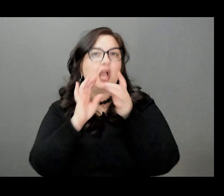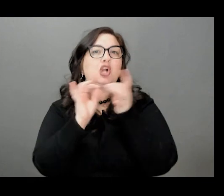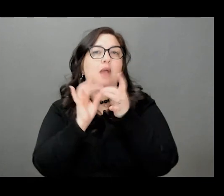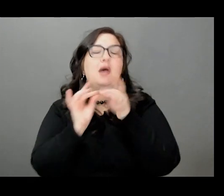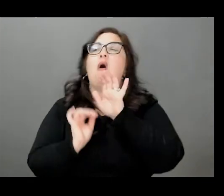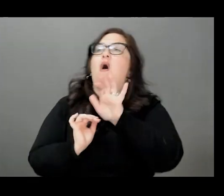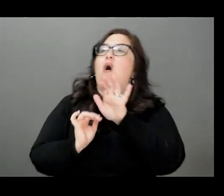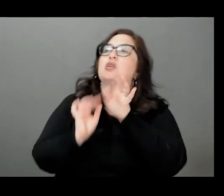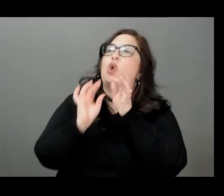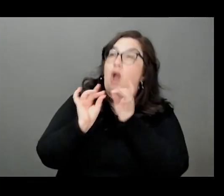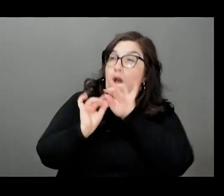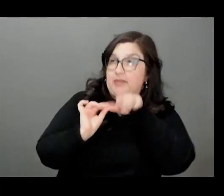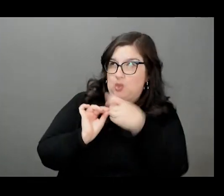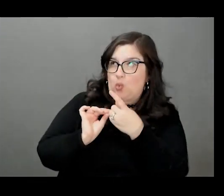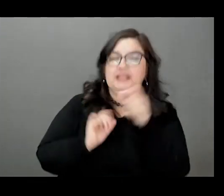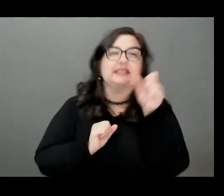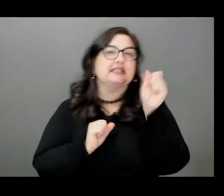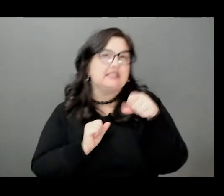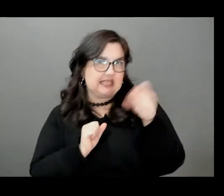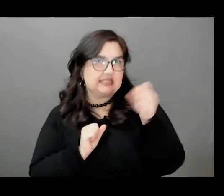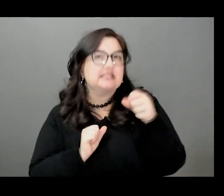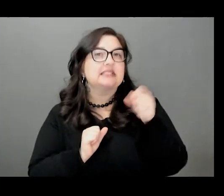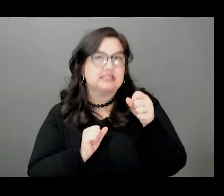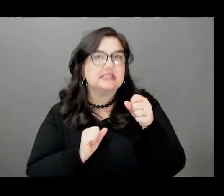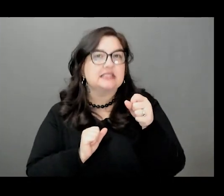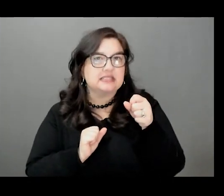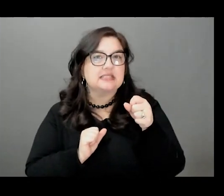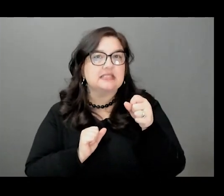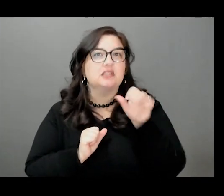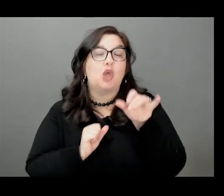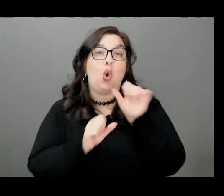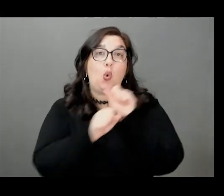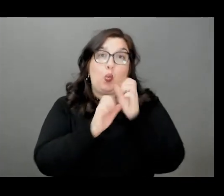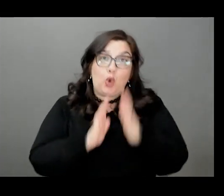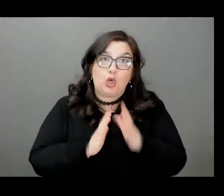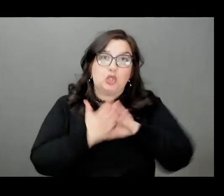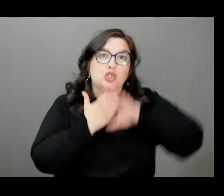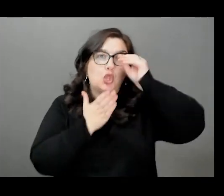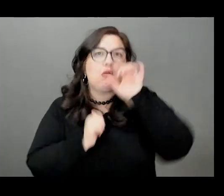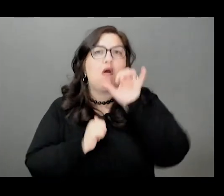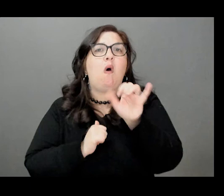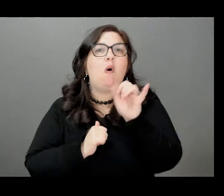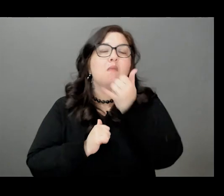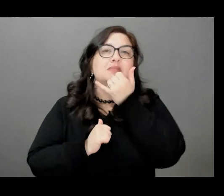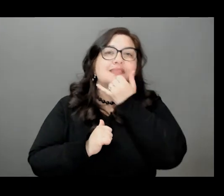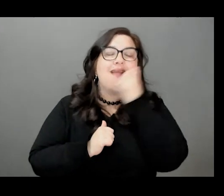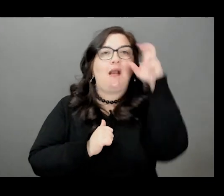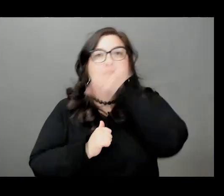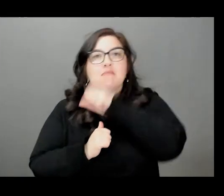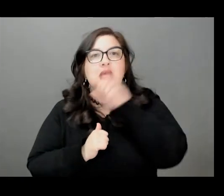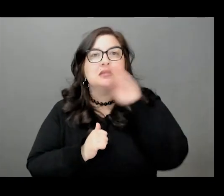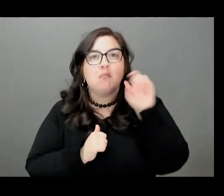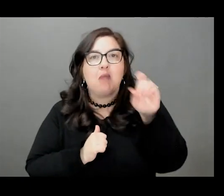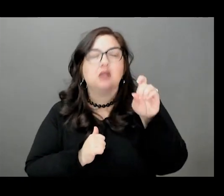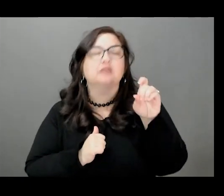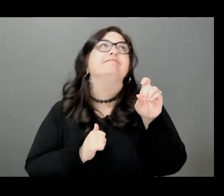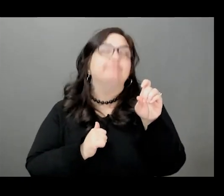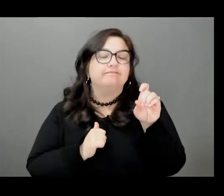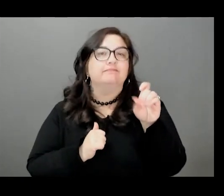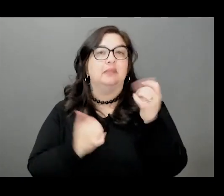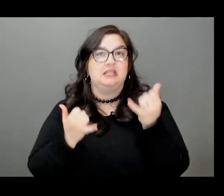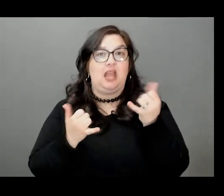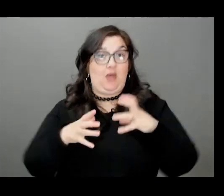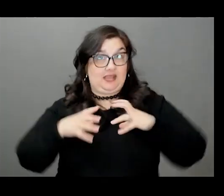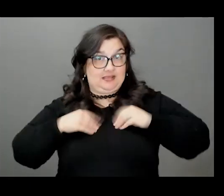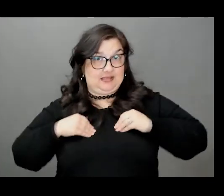But where the customers can provide feedback. Yeah, comment, right? So that the labelers learn from the mistakes if they have done